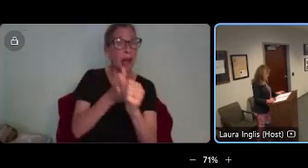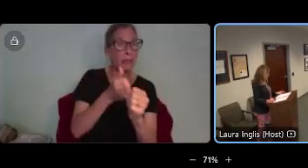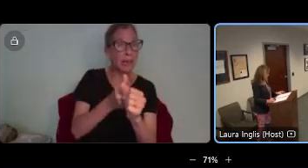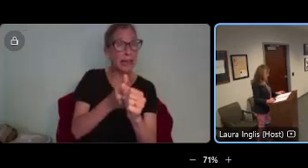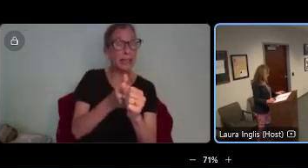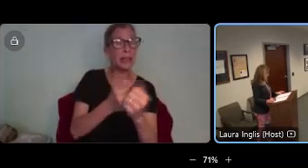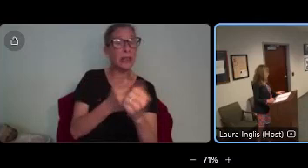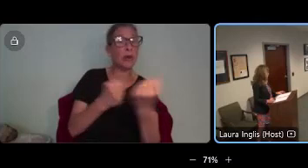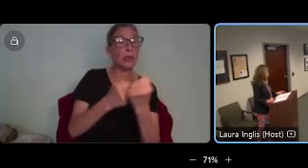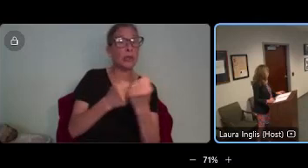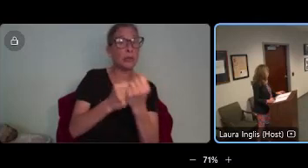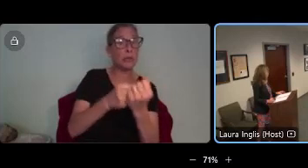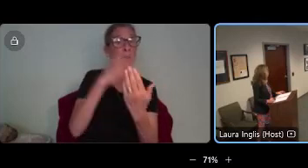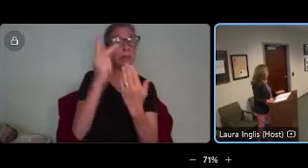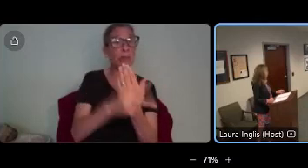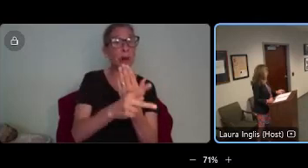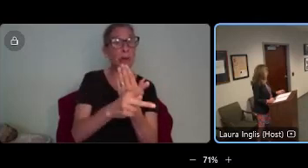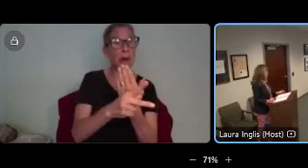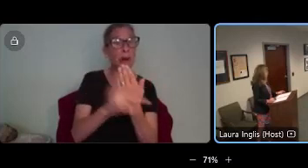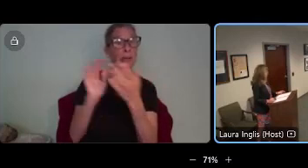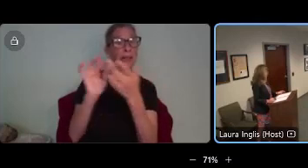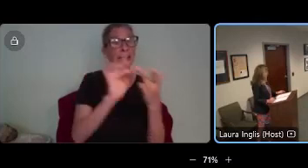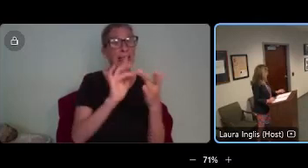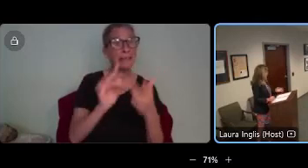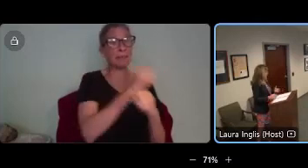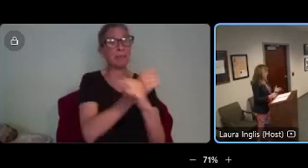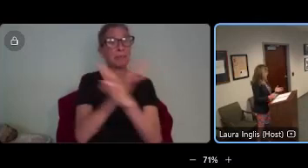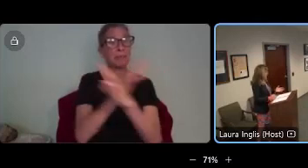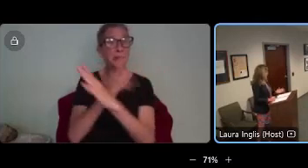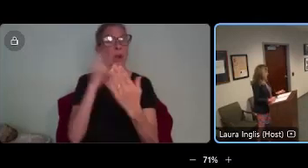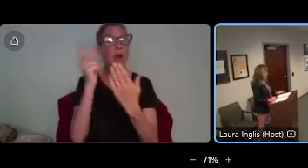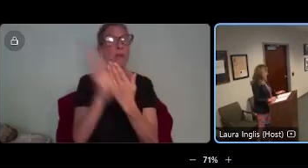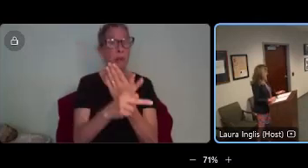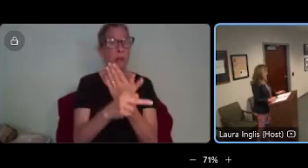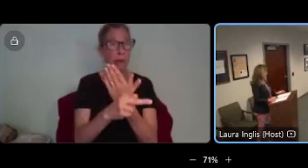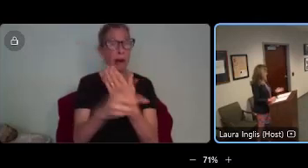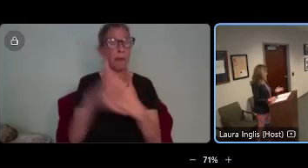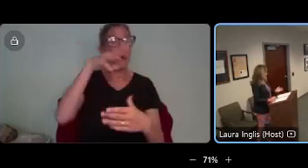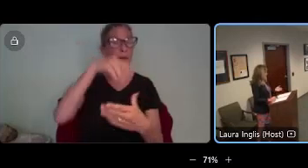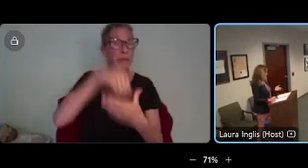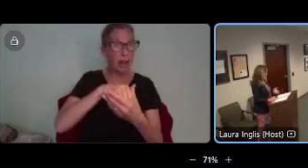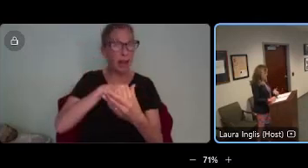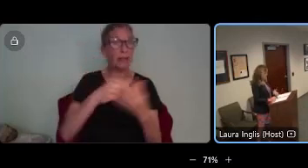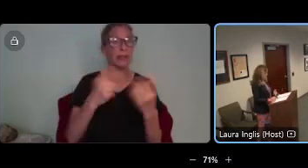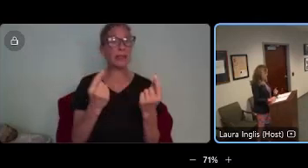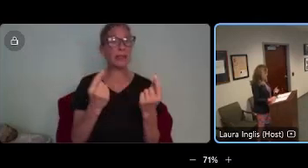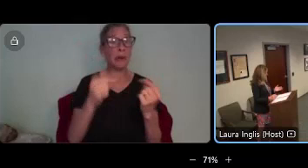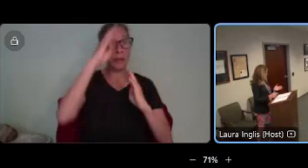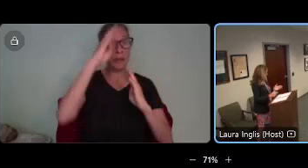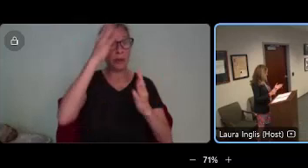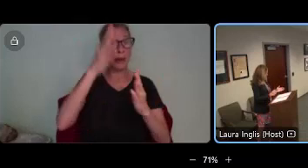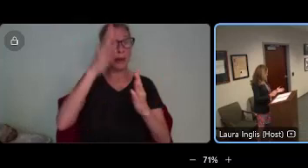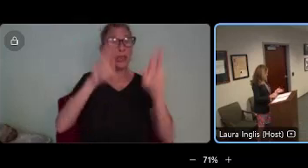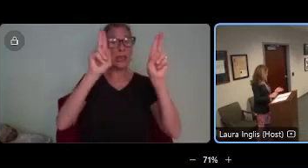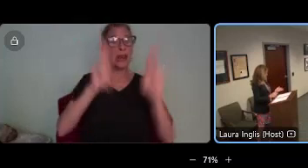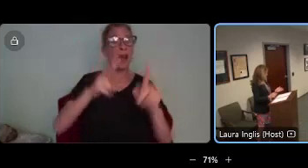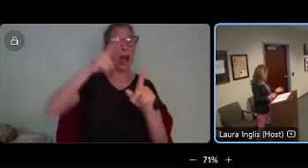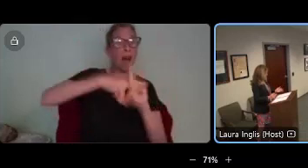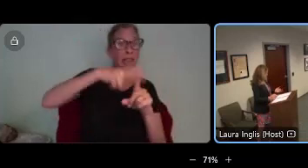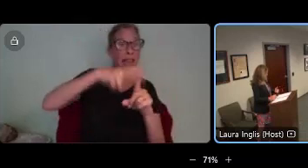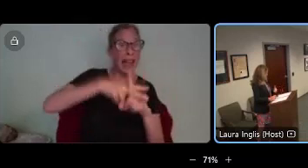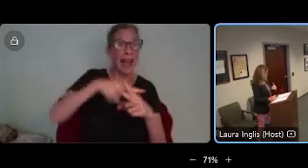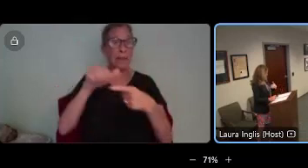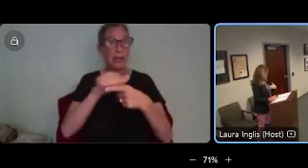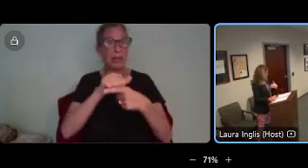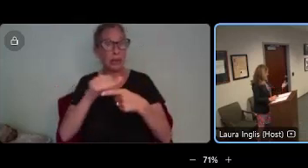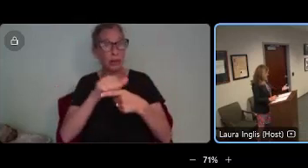the board's telecommuting program. As an example, we're involved in the creation of the application for that, the training for